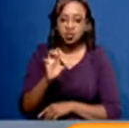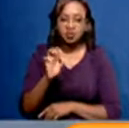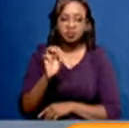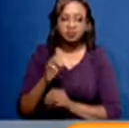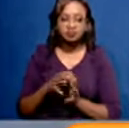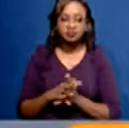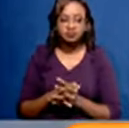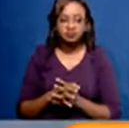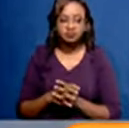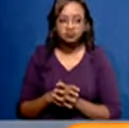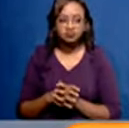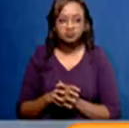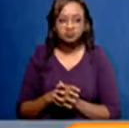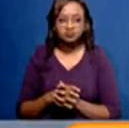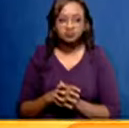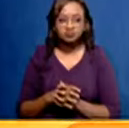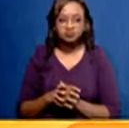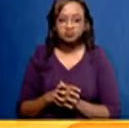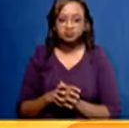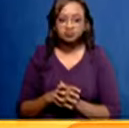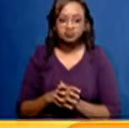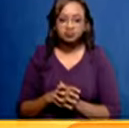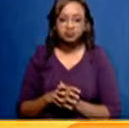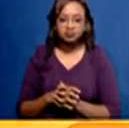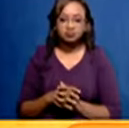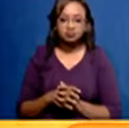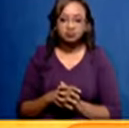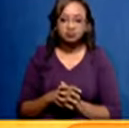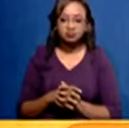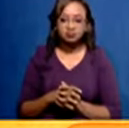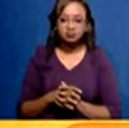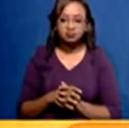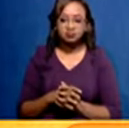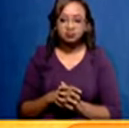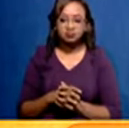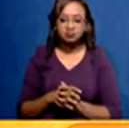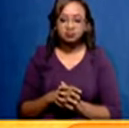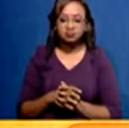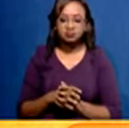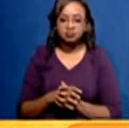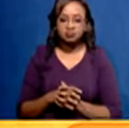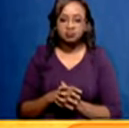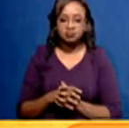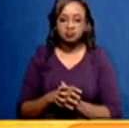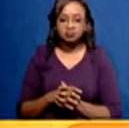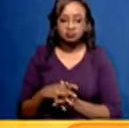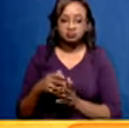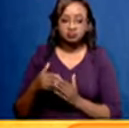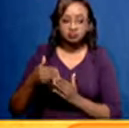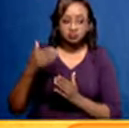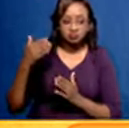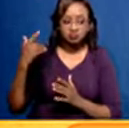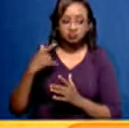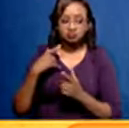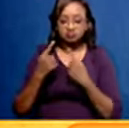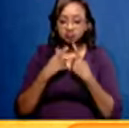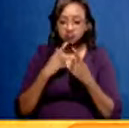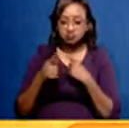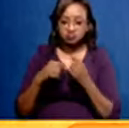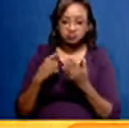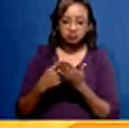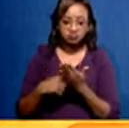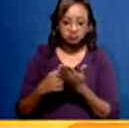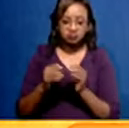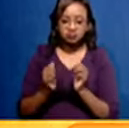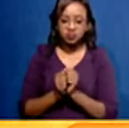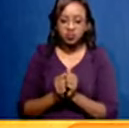hope. So in the last few days, I mean, the conversations I had with faculty and